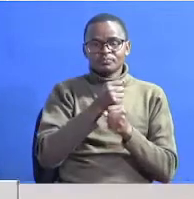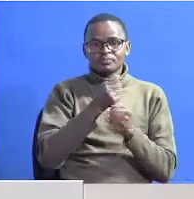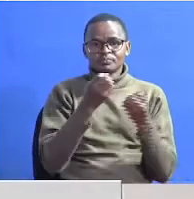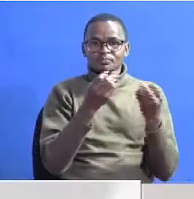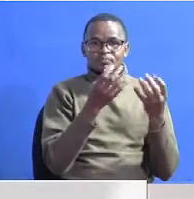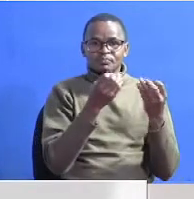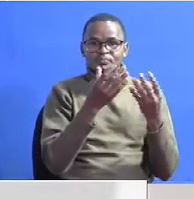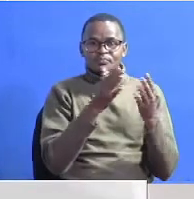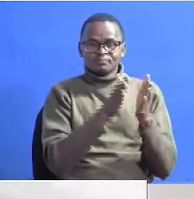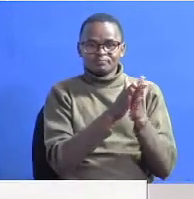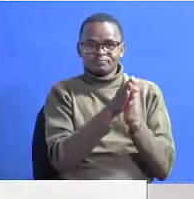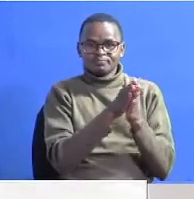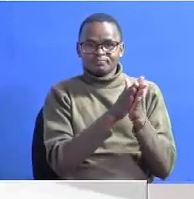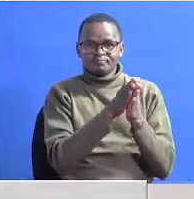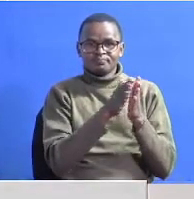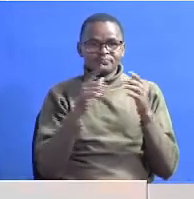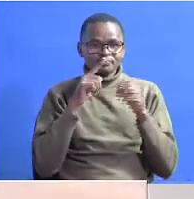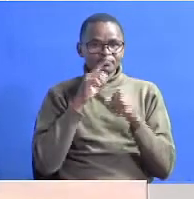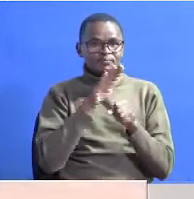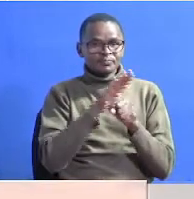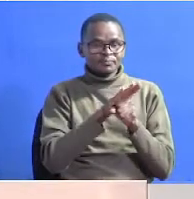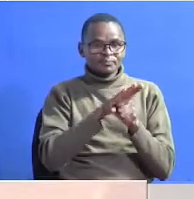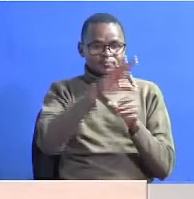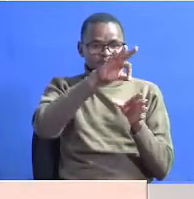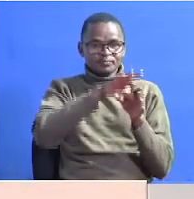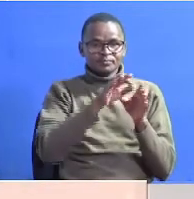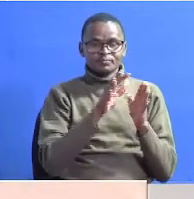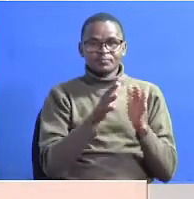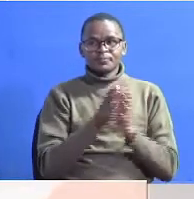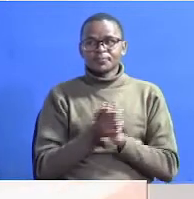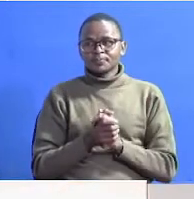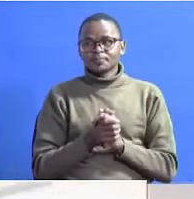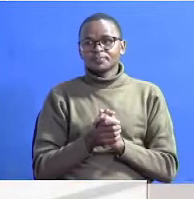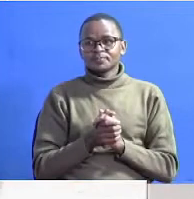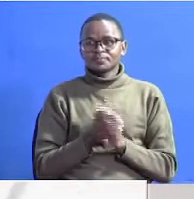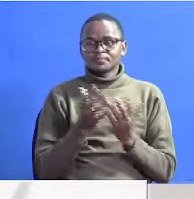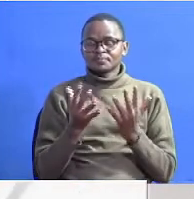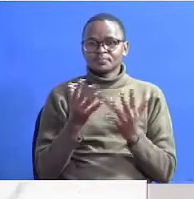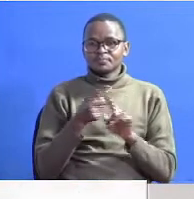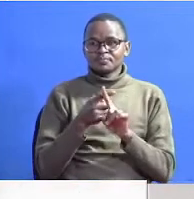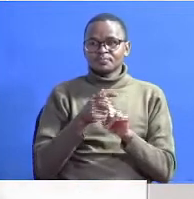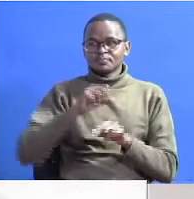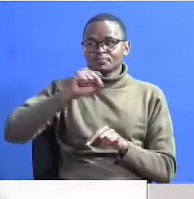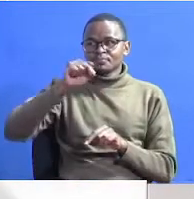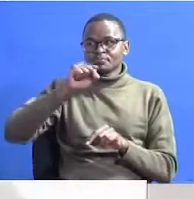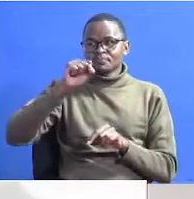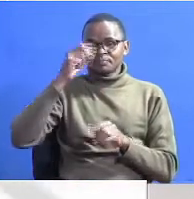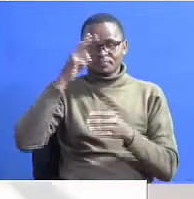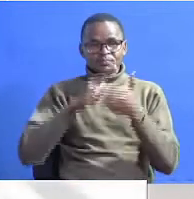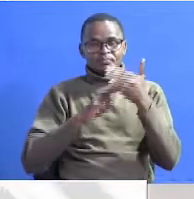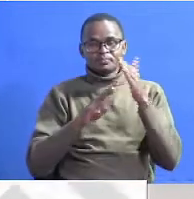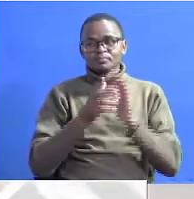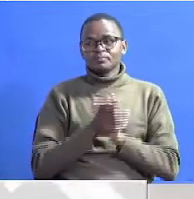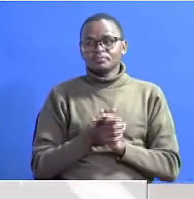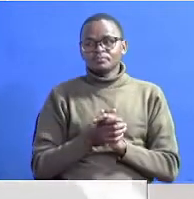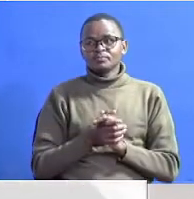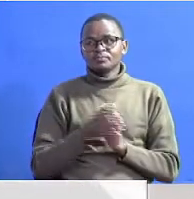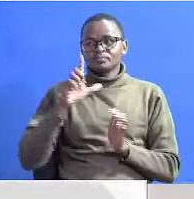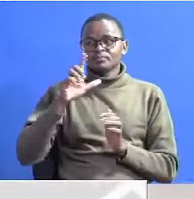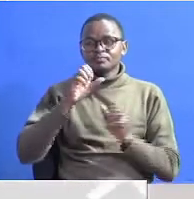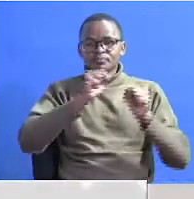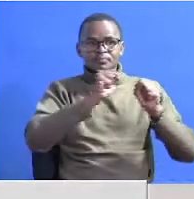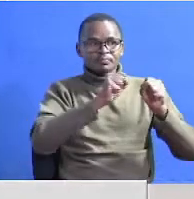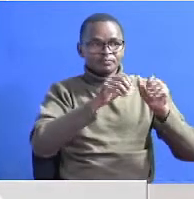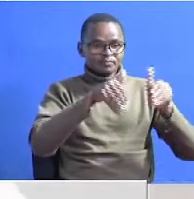of ambitious promises to the electorates, just gauging from a political point of view. Will he be able